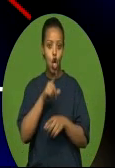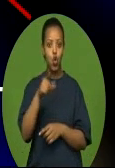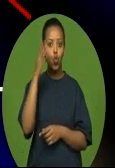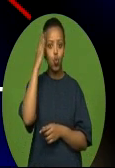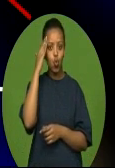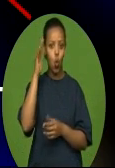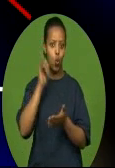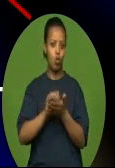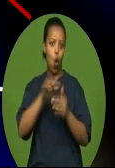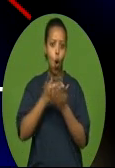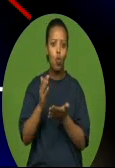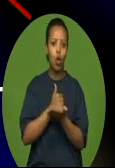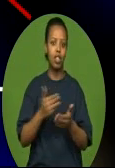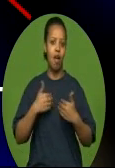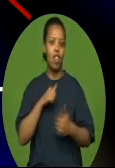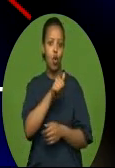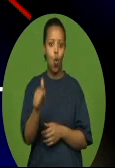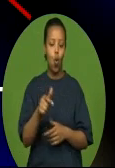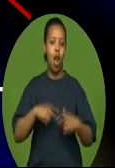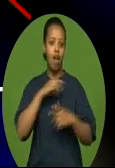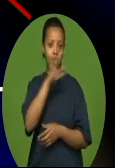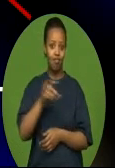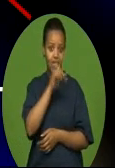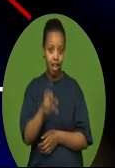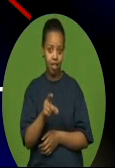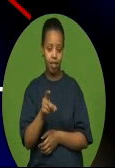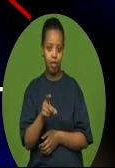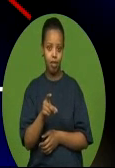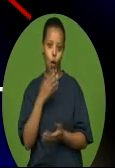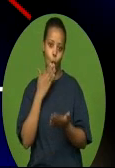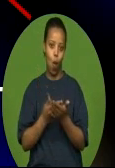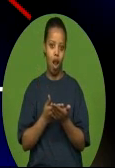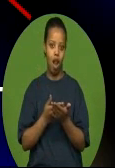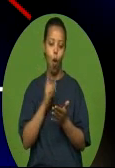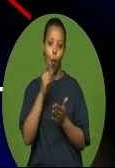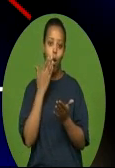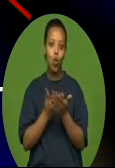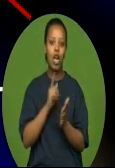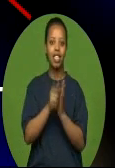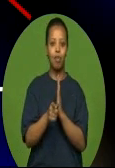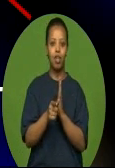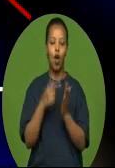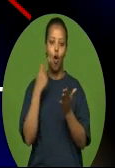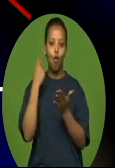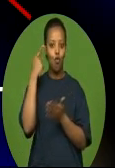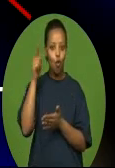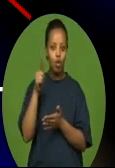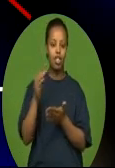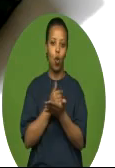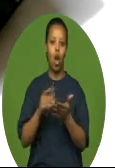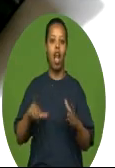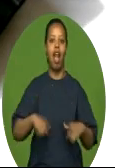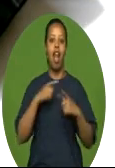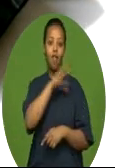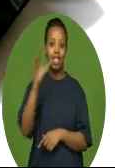Students, do you know that all products have their own life cycle? Well, one good example for